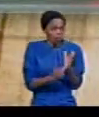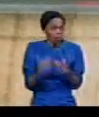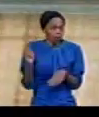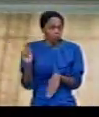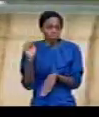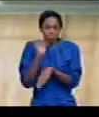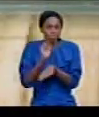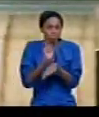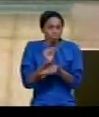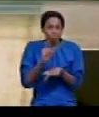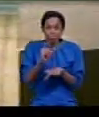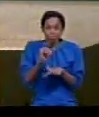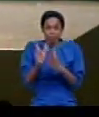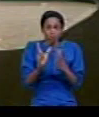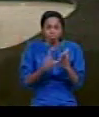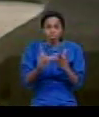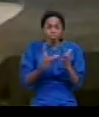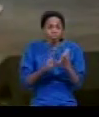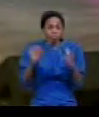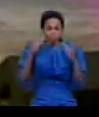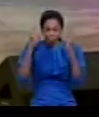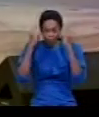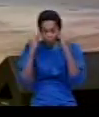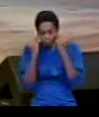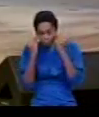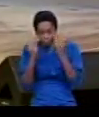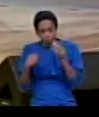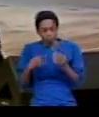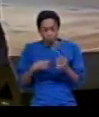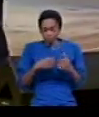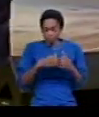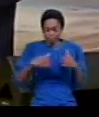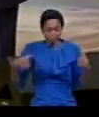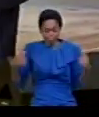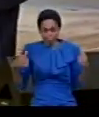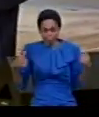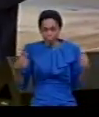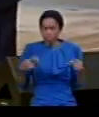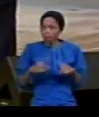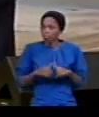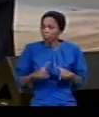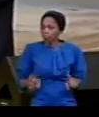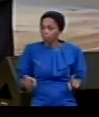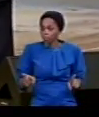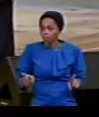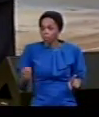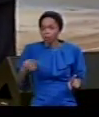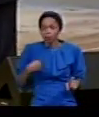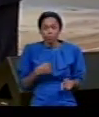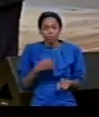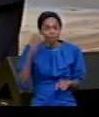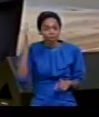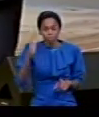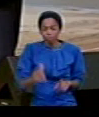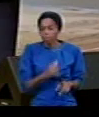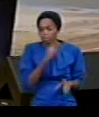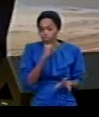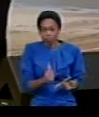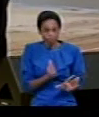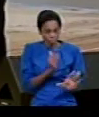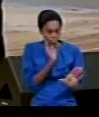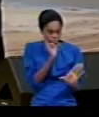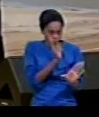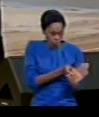Moses, all that we deny, all that we separate from, but we will not indulge in